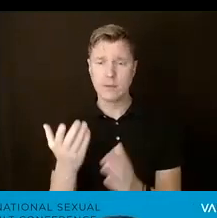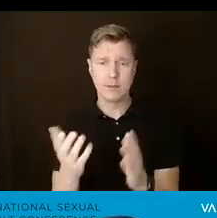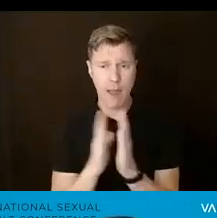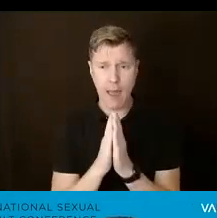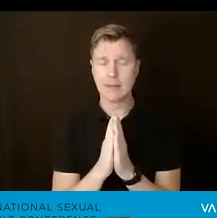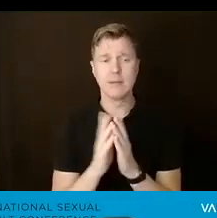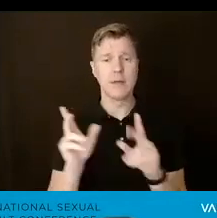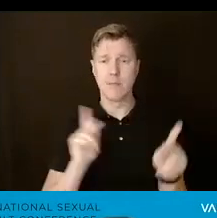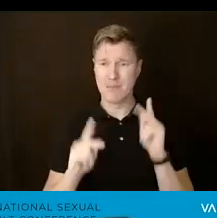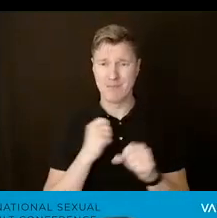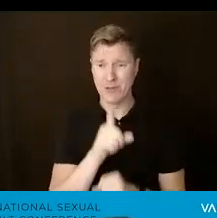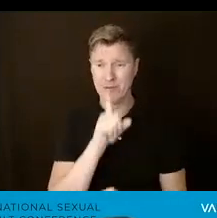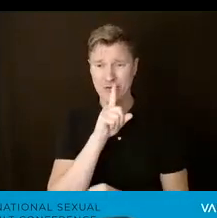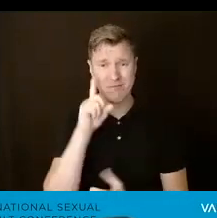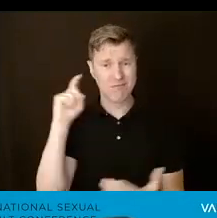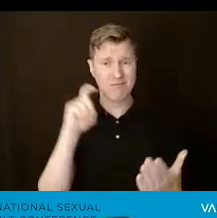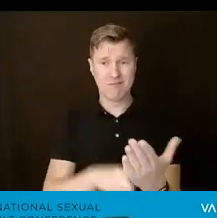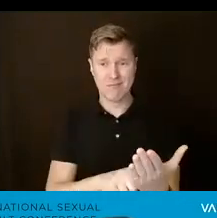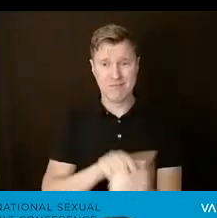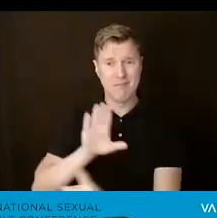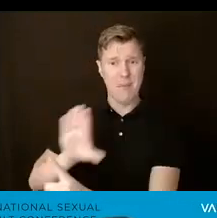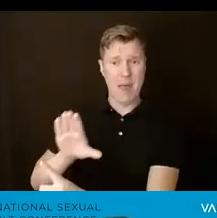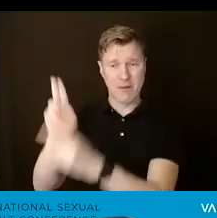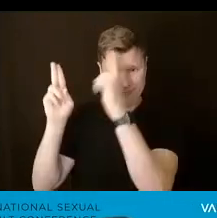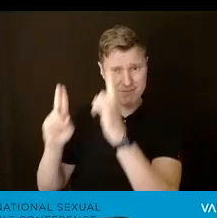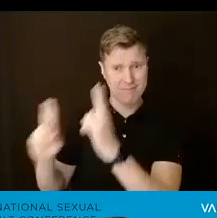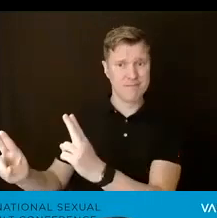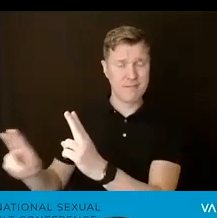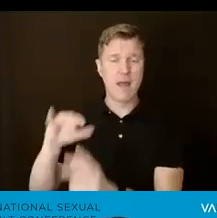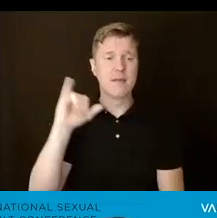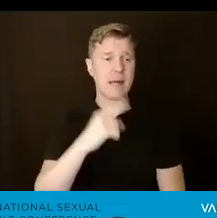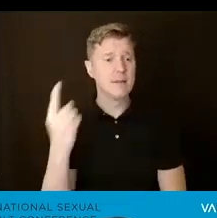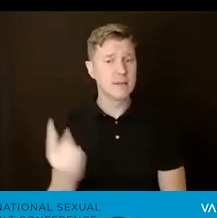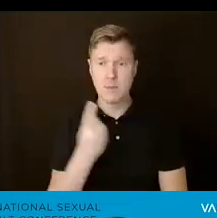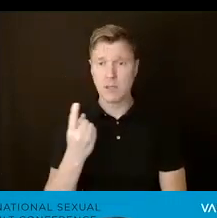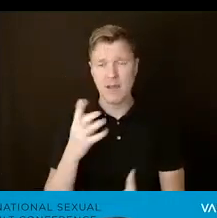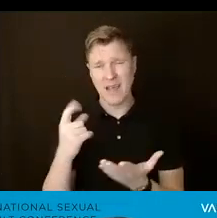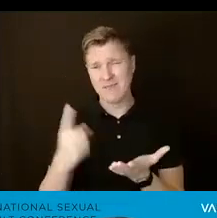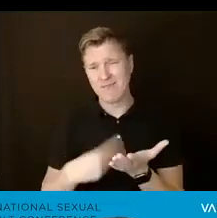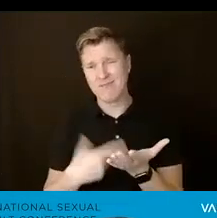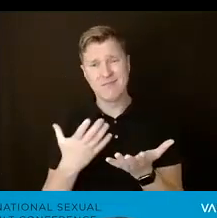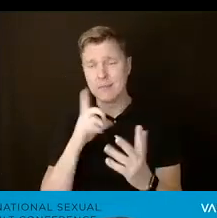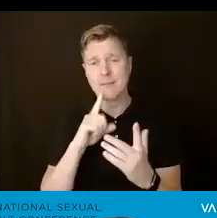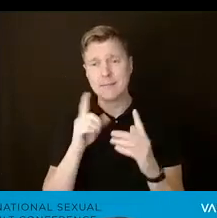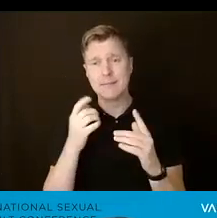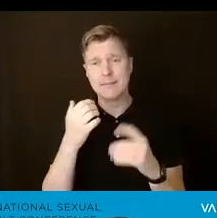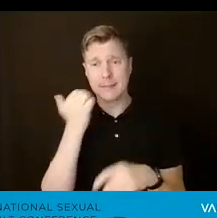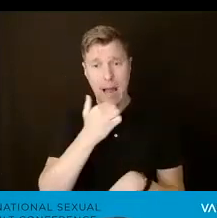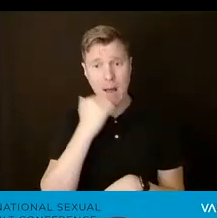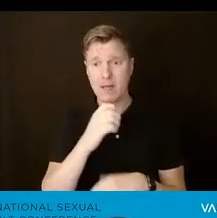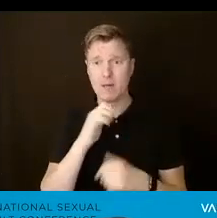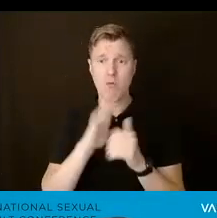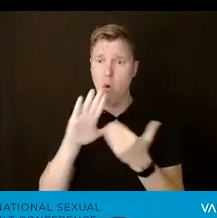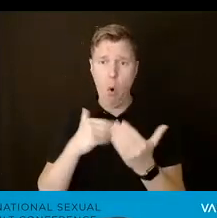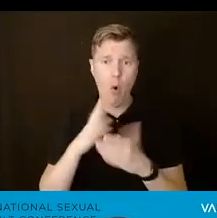make sure to just recognize them and honor them. And I know that that's something that's common for communities, Indigenous communities all across the